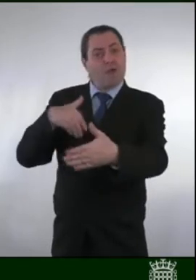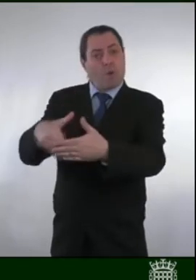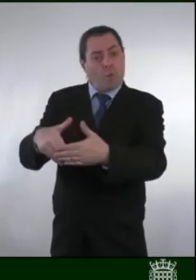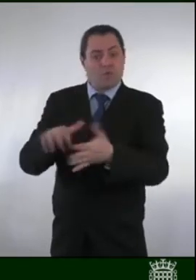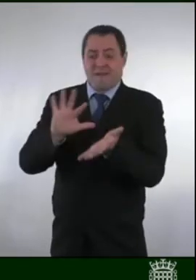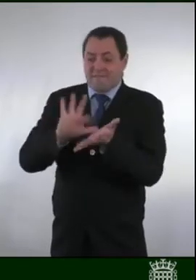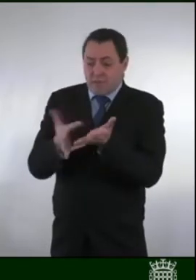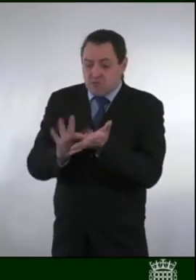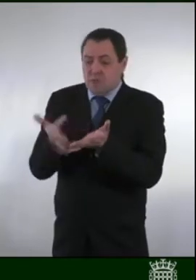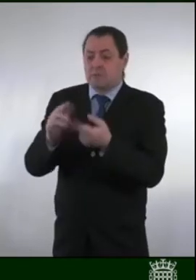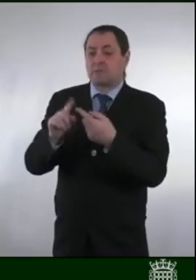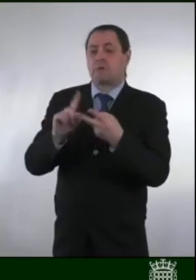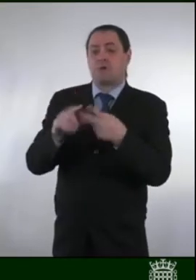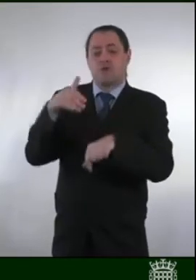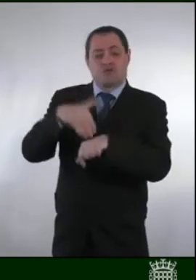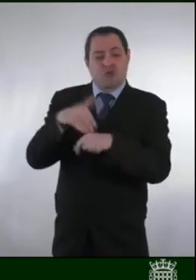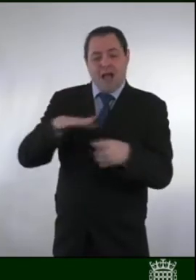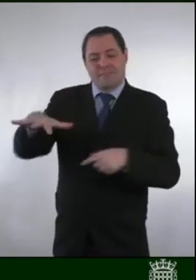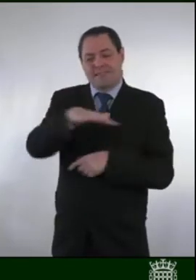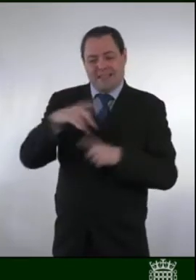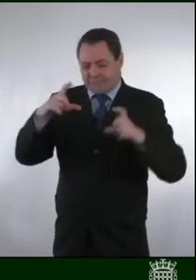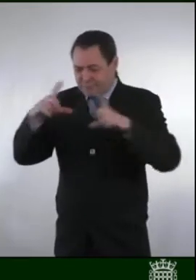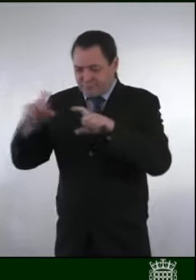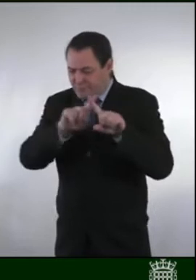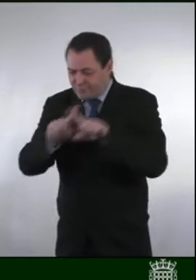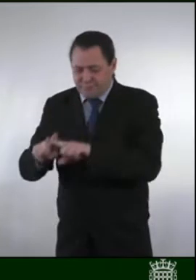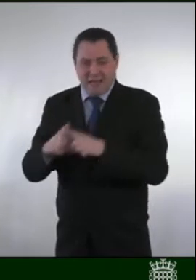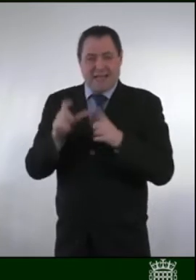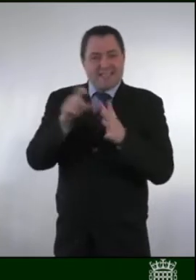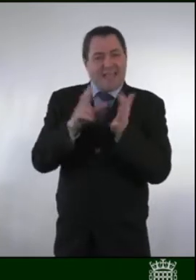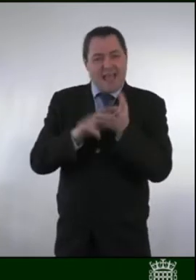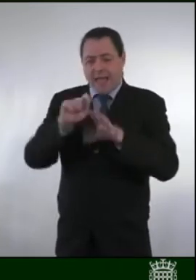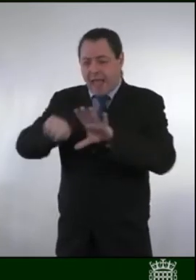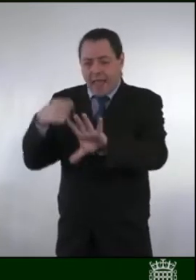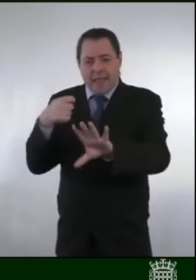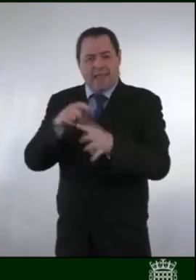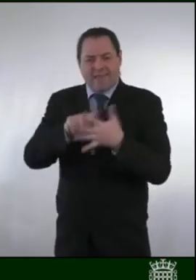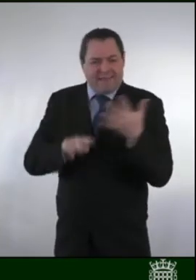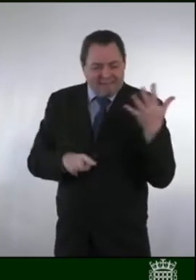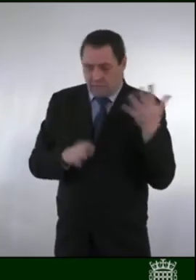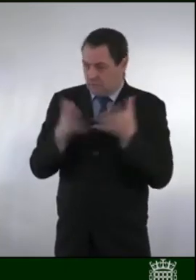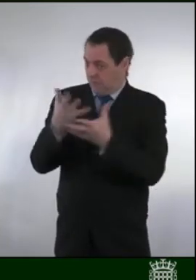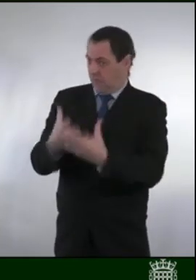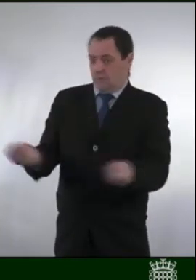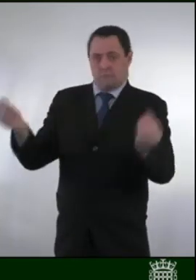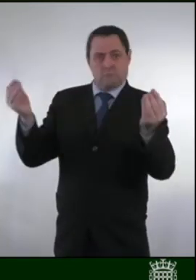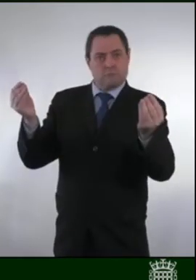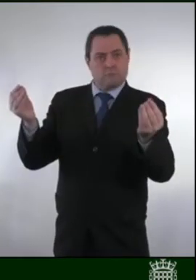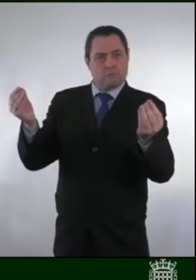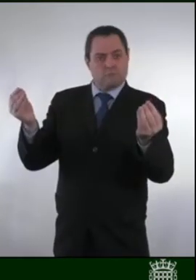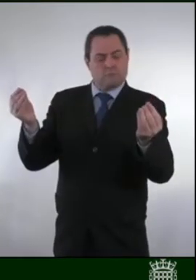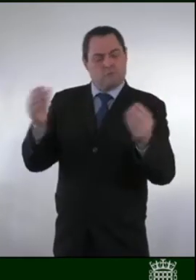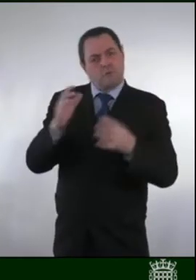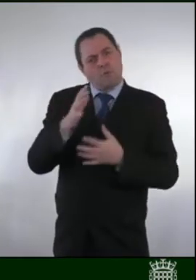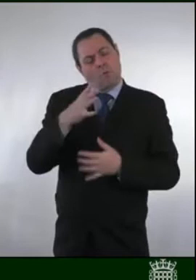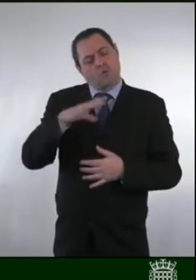fingerprints, crime scene data and DNA records. So can the Prime Minister tell the House how many criminal investigations